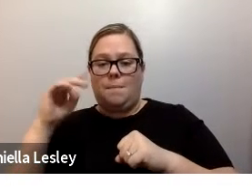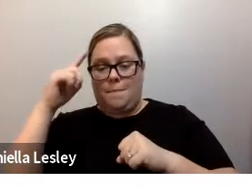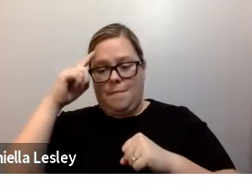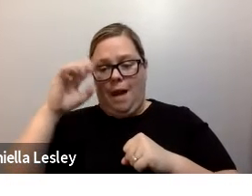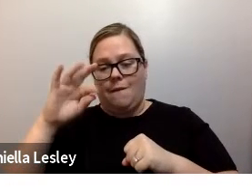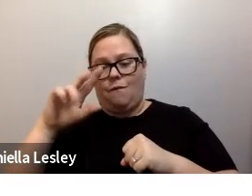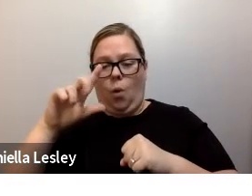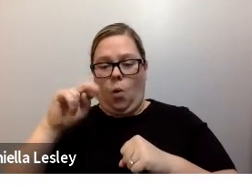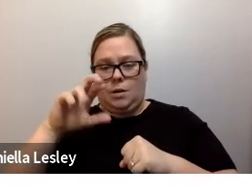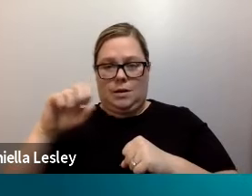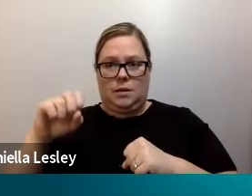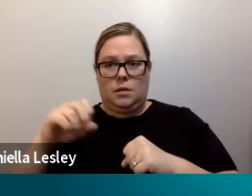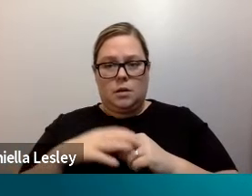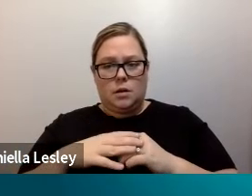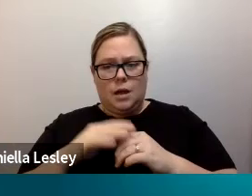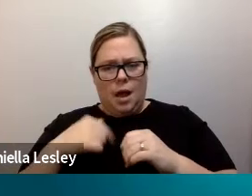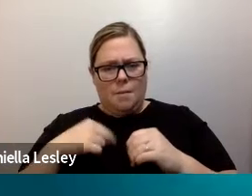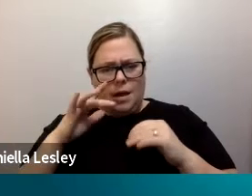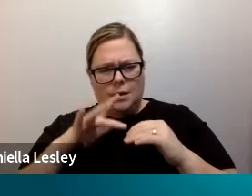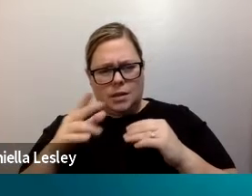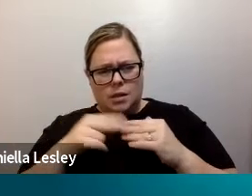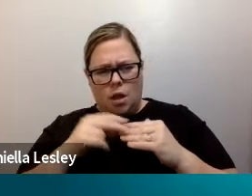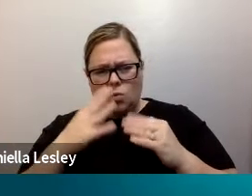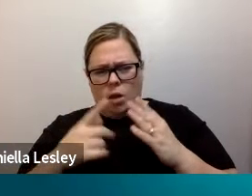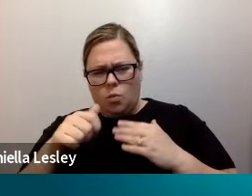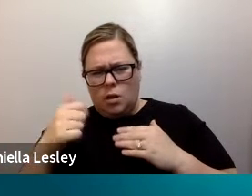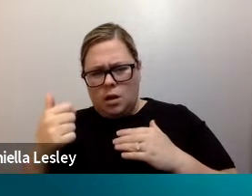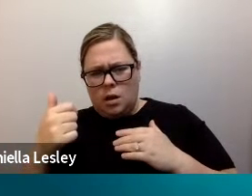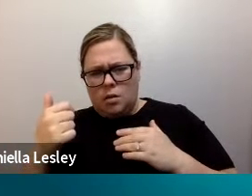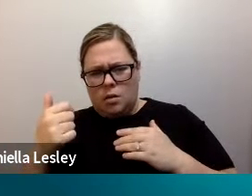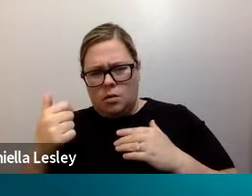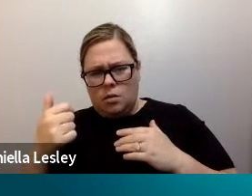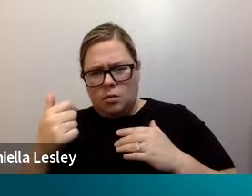Okay, I think we're already, am I advancing the slides or someone else? I think we're already on the next slide.